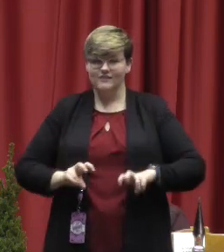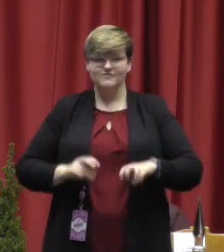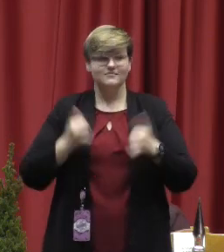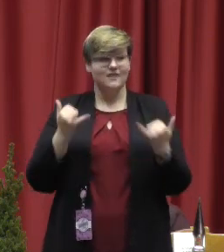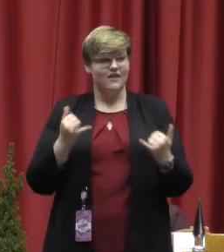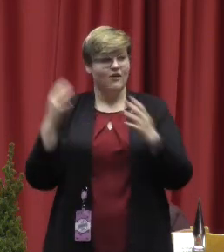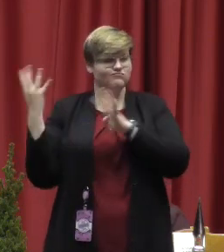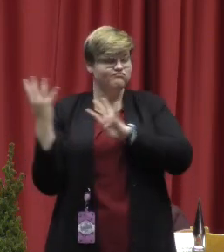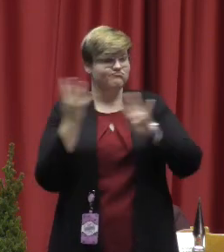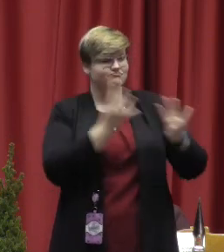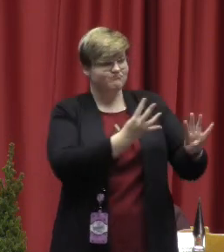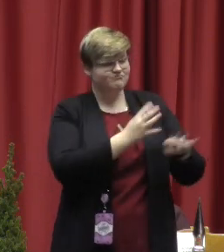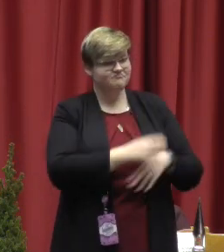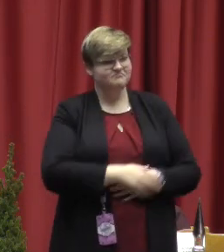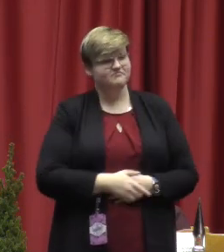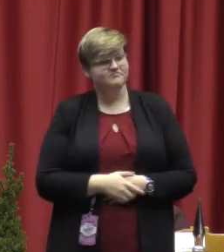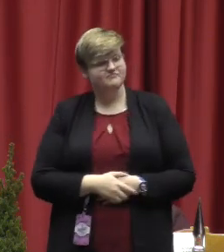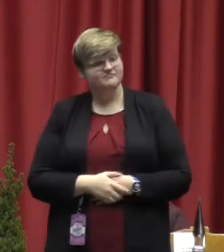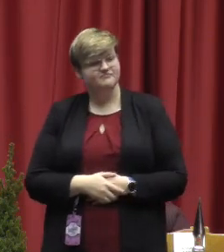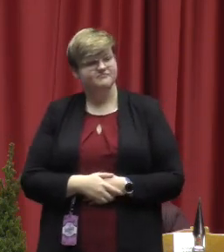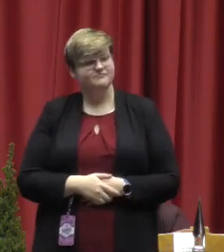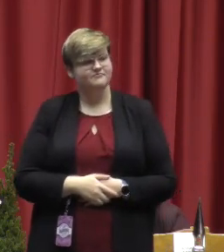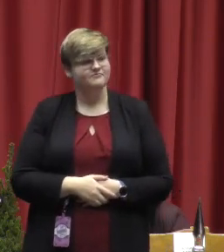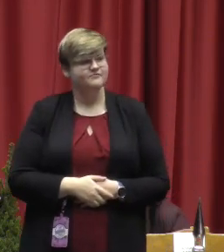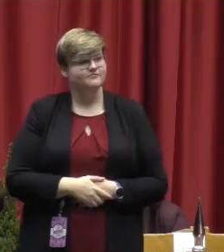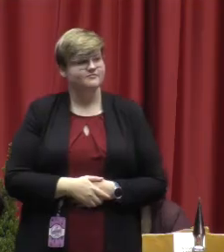as directed by the ushers?